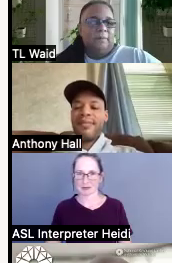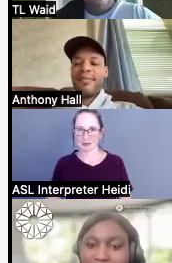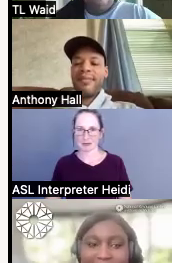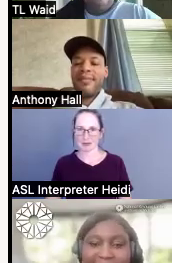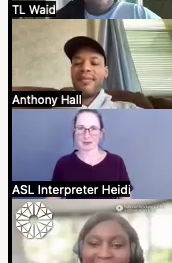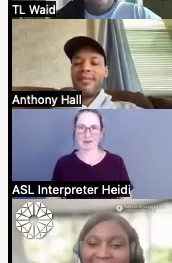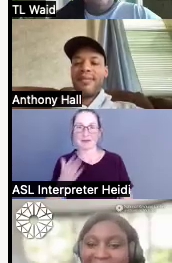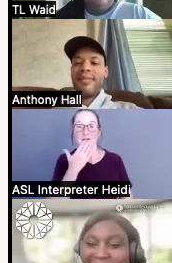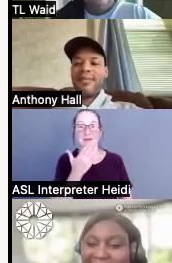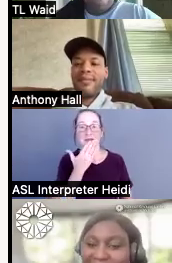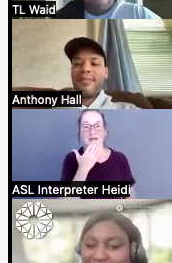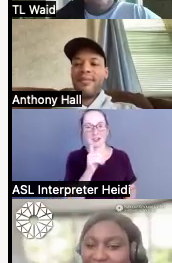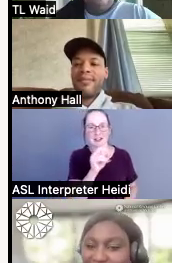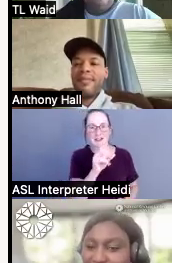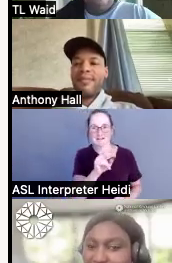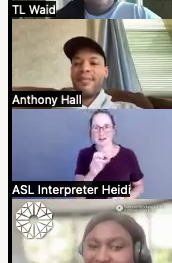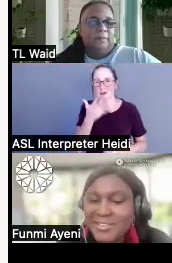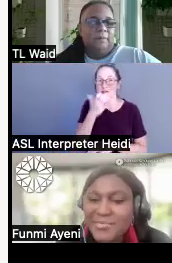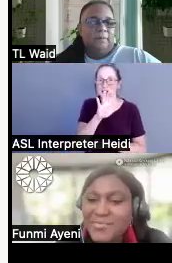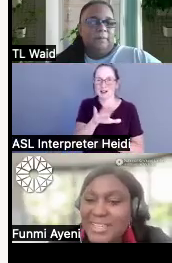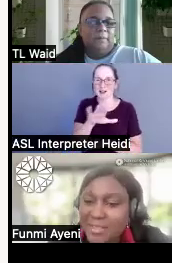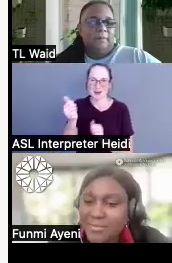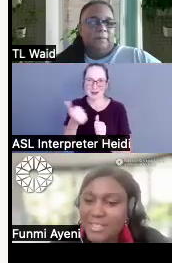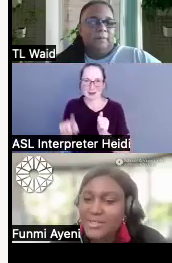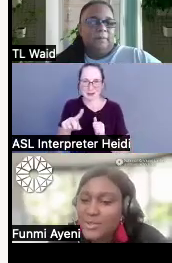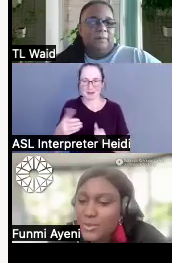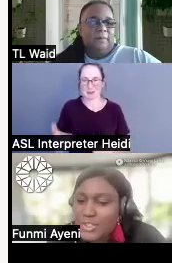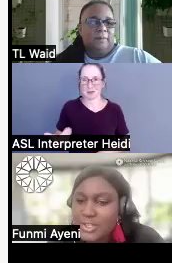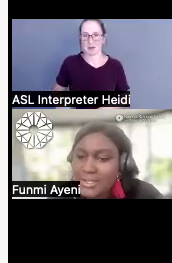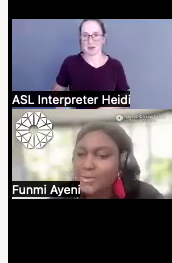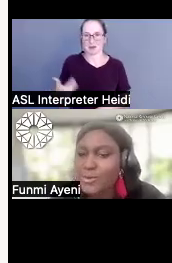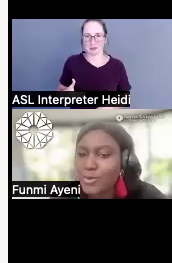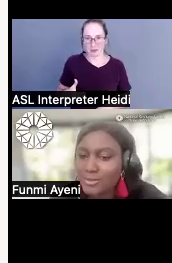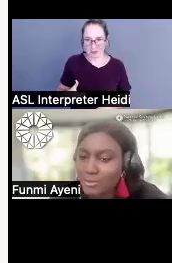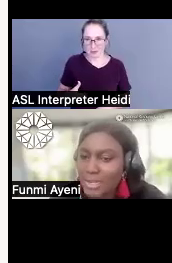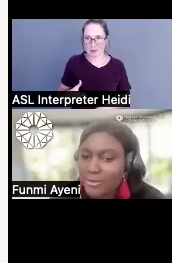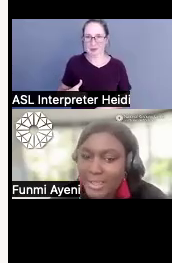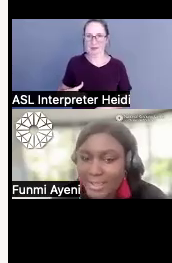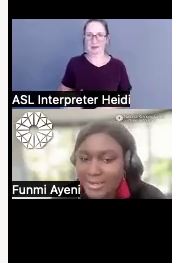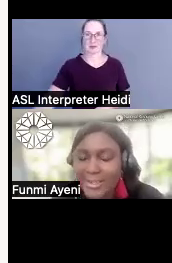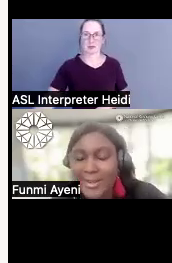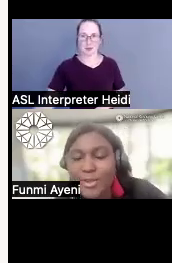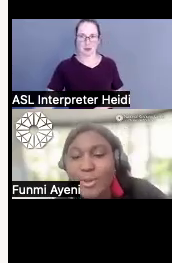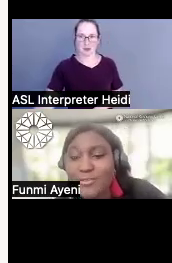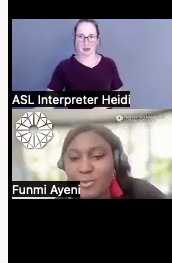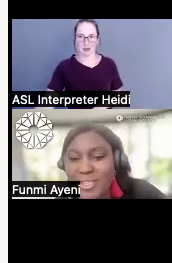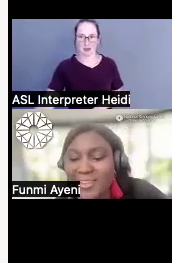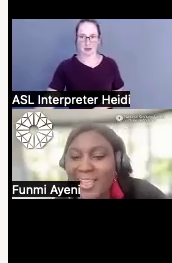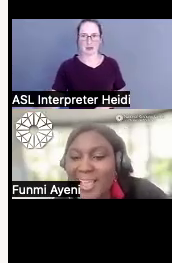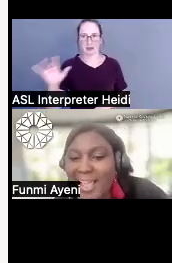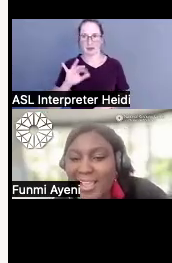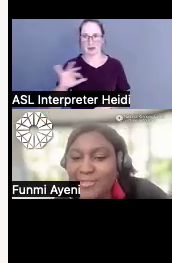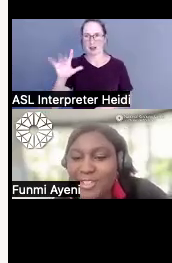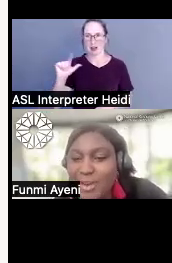Thank you, Lavon. Good afternoon, everyone. My name is Oyesola Oluwafunmilayo Ayeni, and I go by